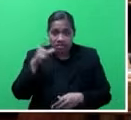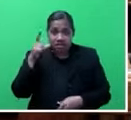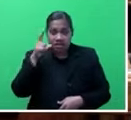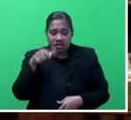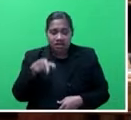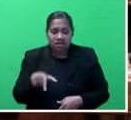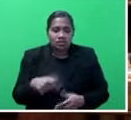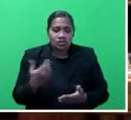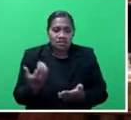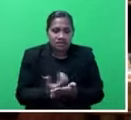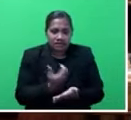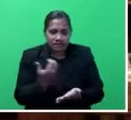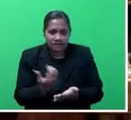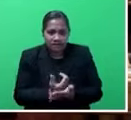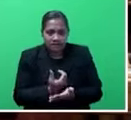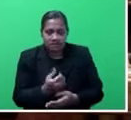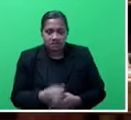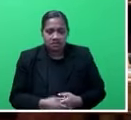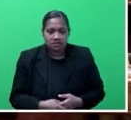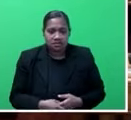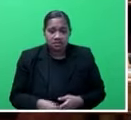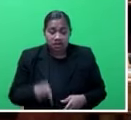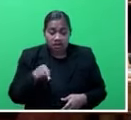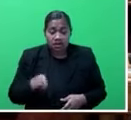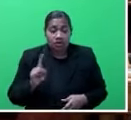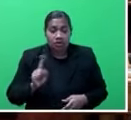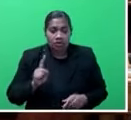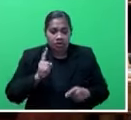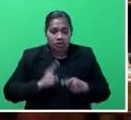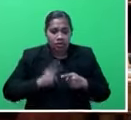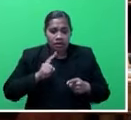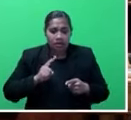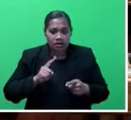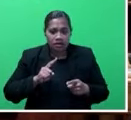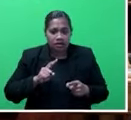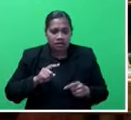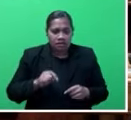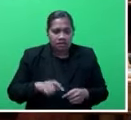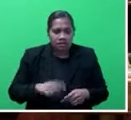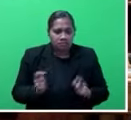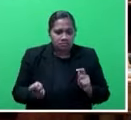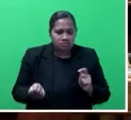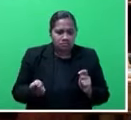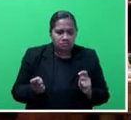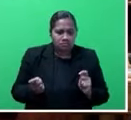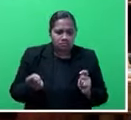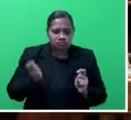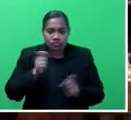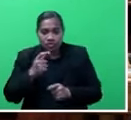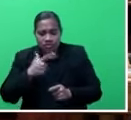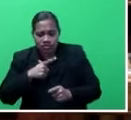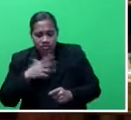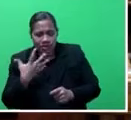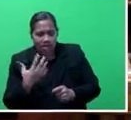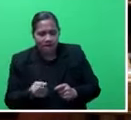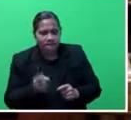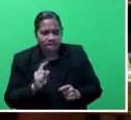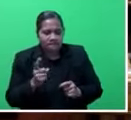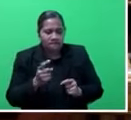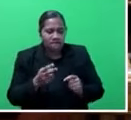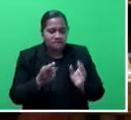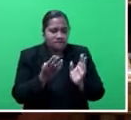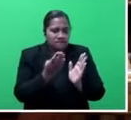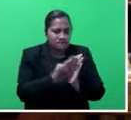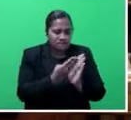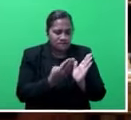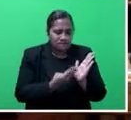saving. This resulted in the quick turnaround, and therefore we have the so-called revised budget. And what